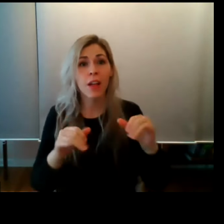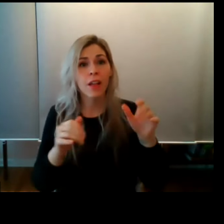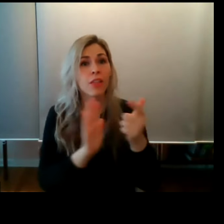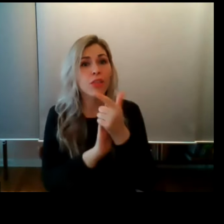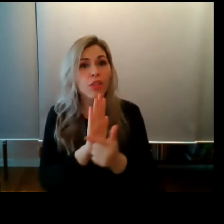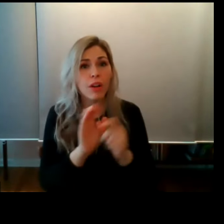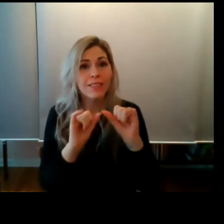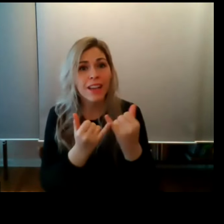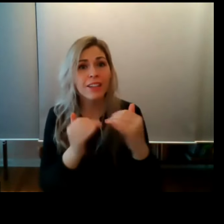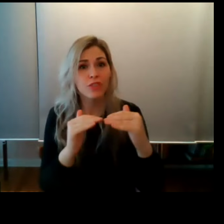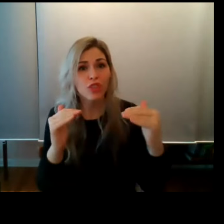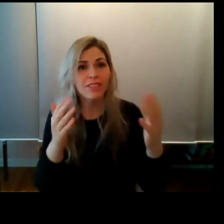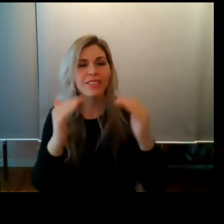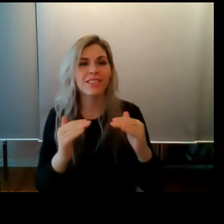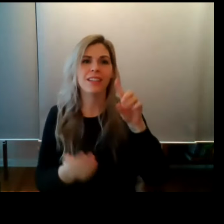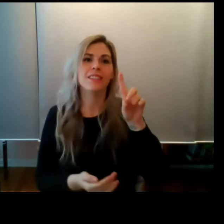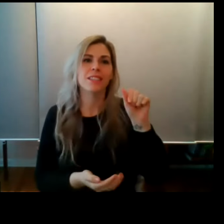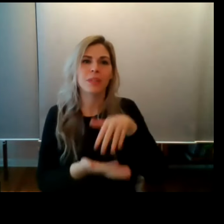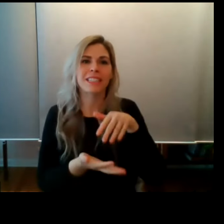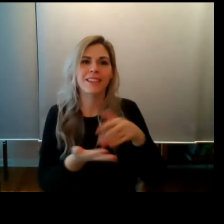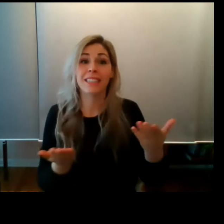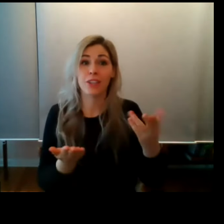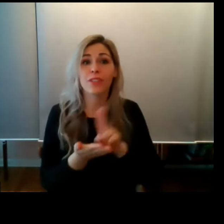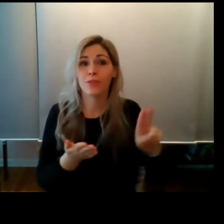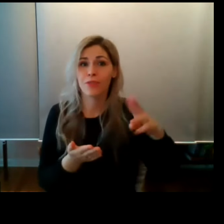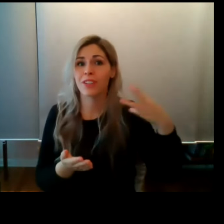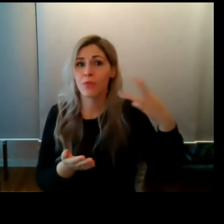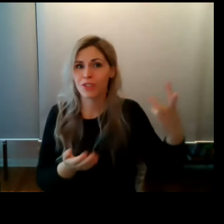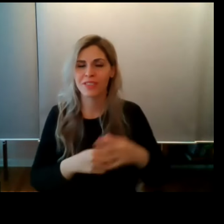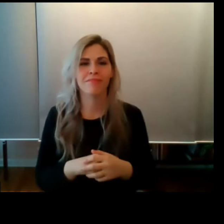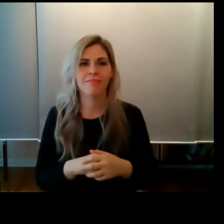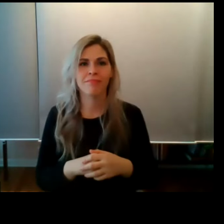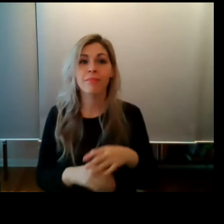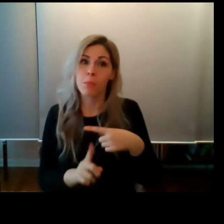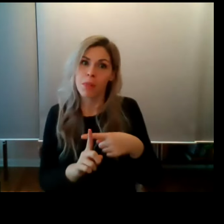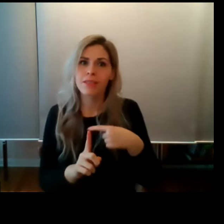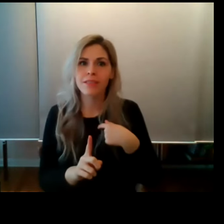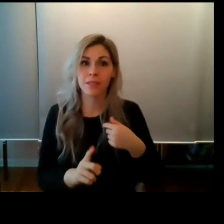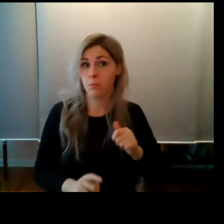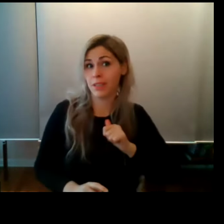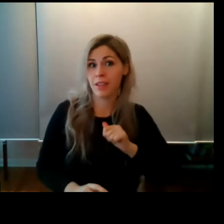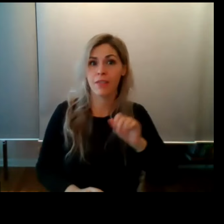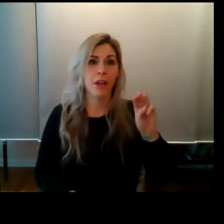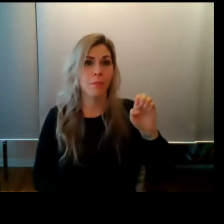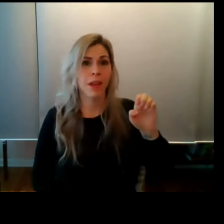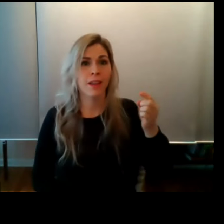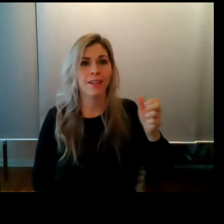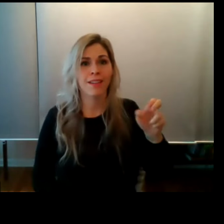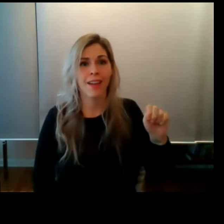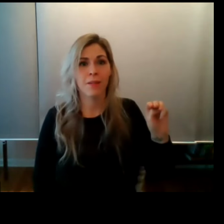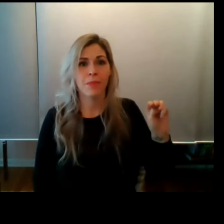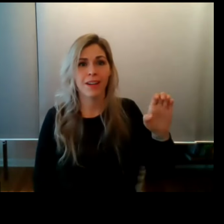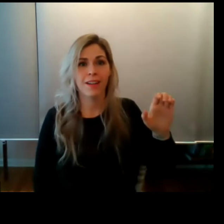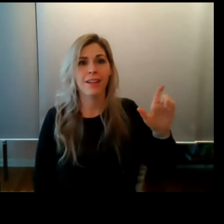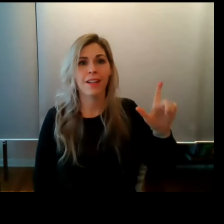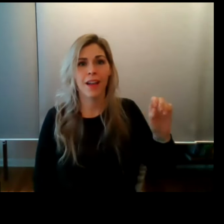and disability studies here at the University of Washington. And I am also, along with Megan McCloskey, whom you will